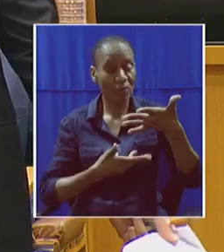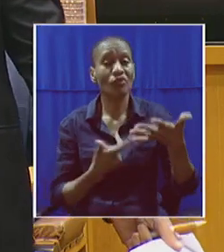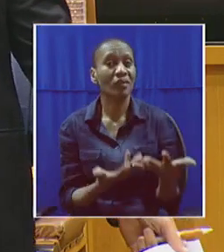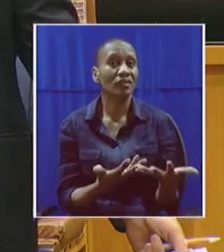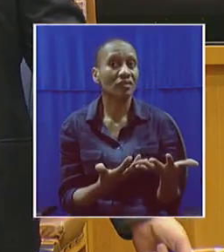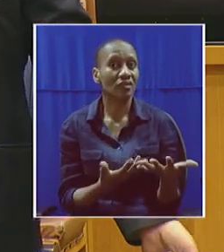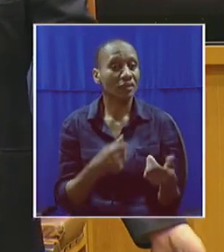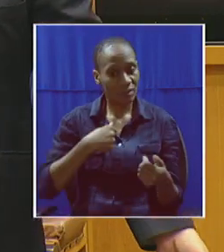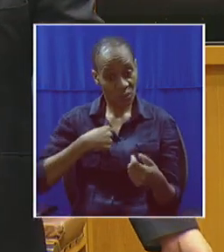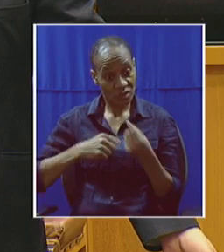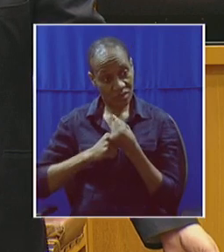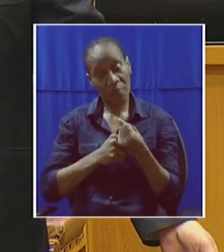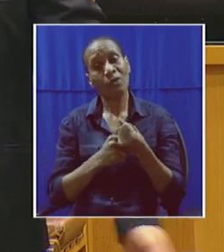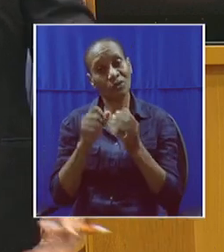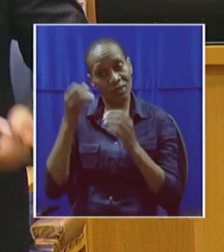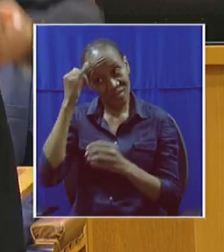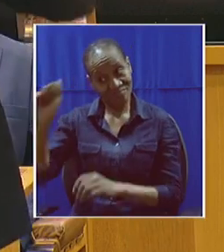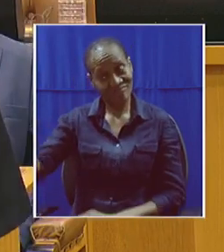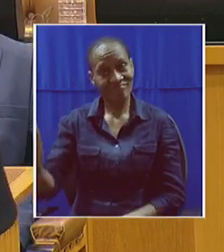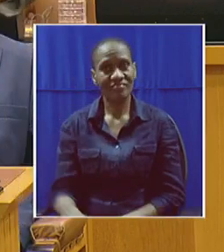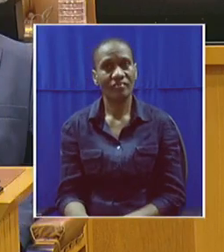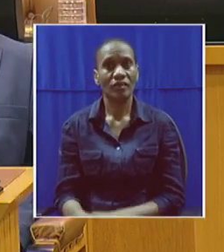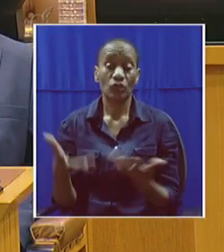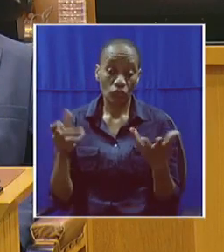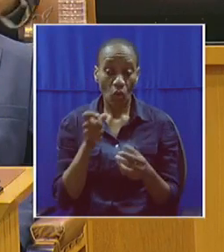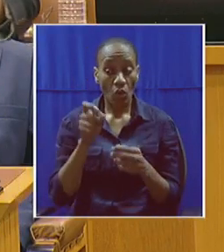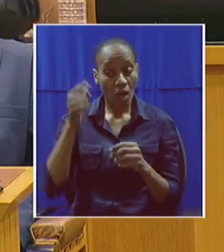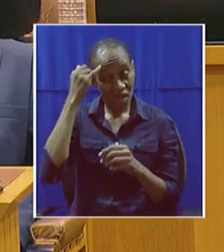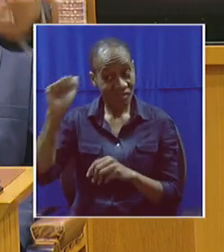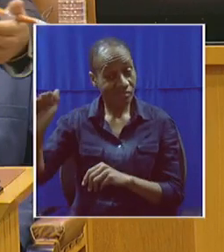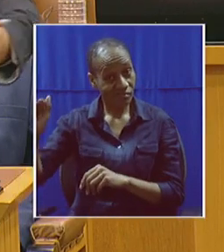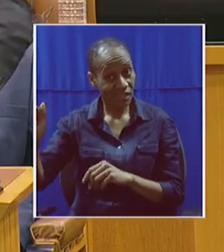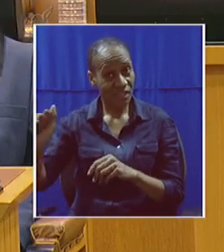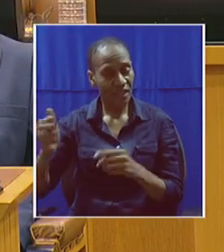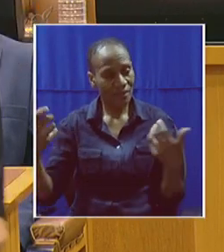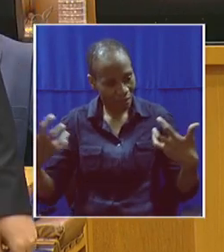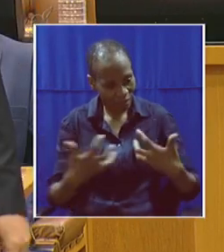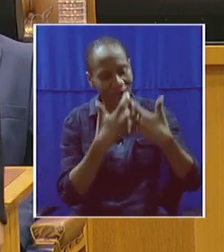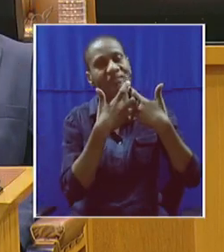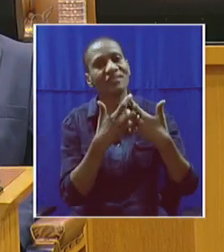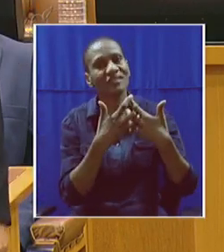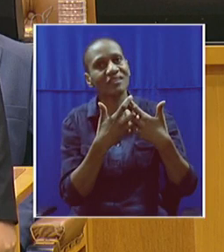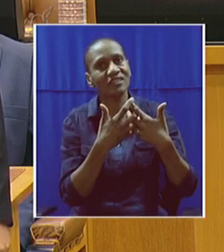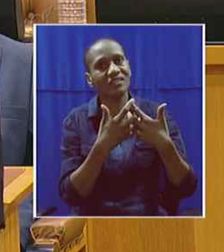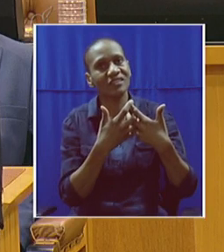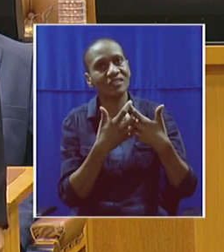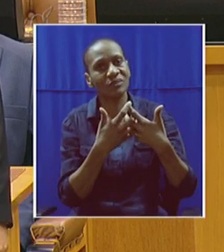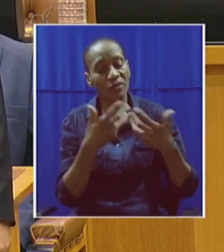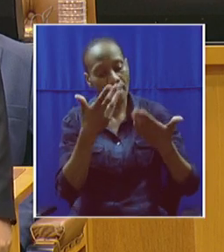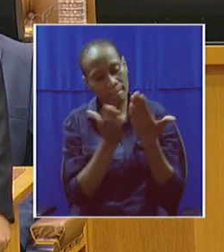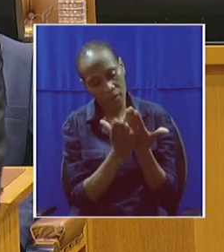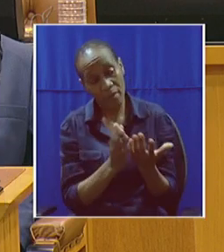obviously we support so and that contribution is internally consistent uh with the rest of the